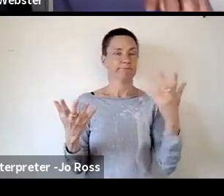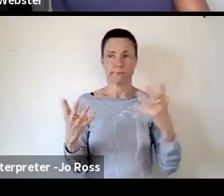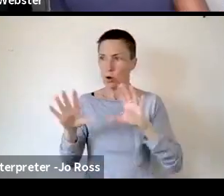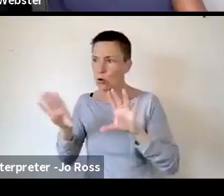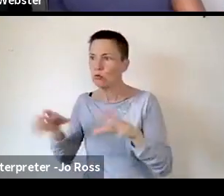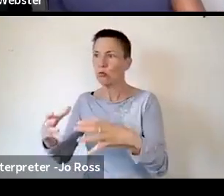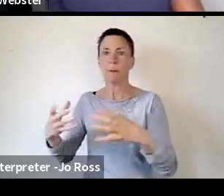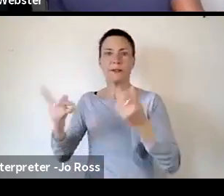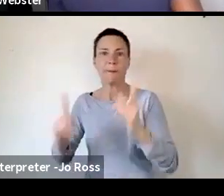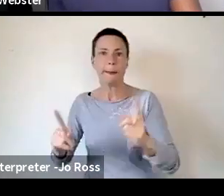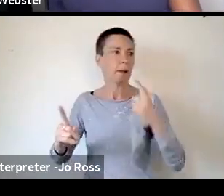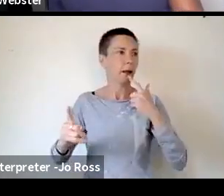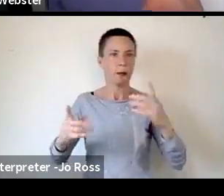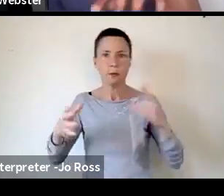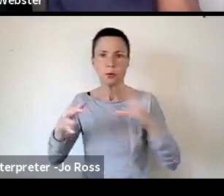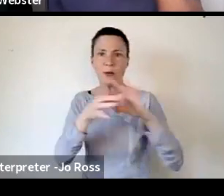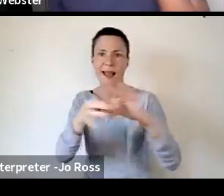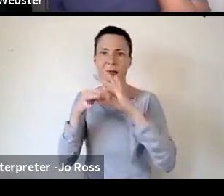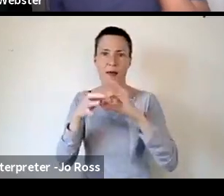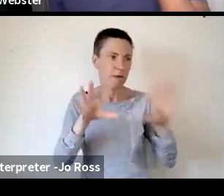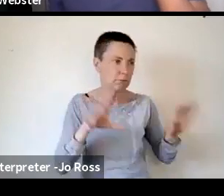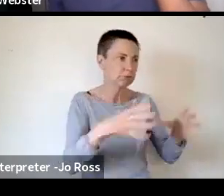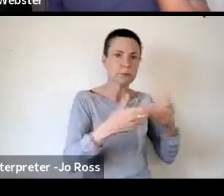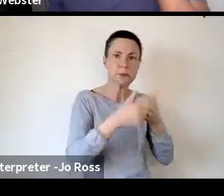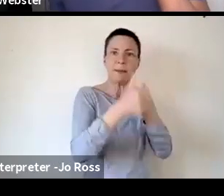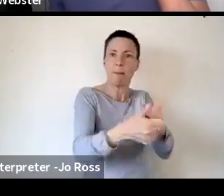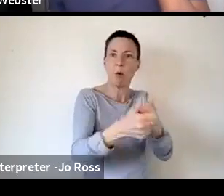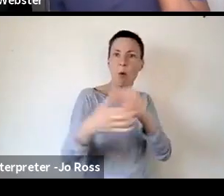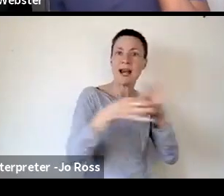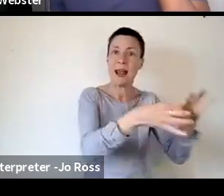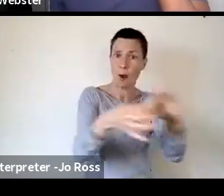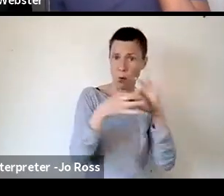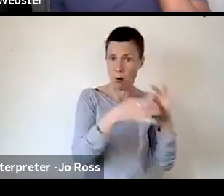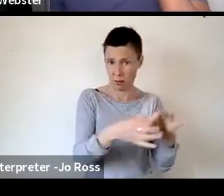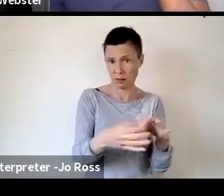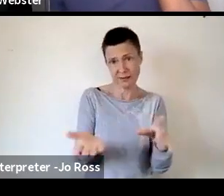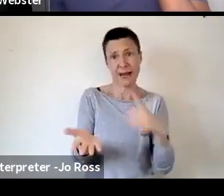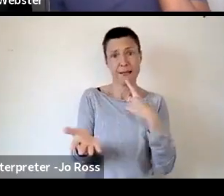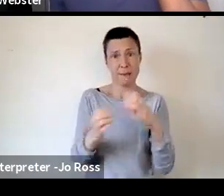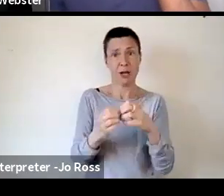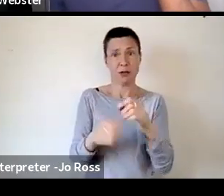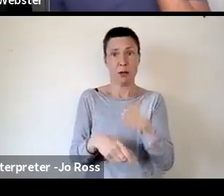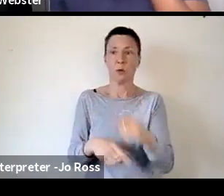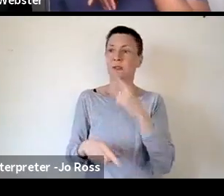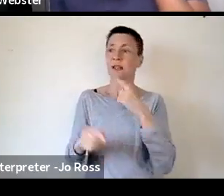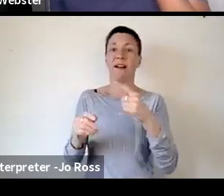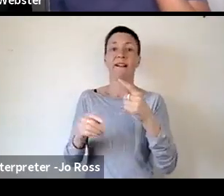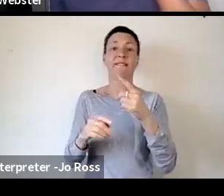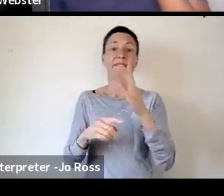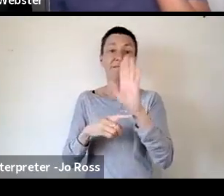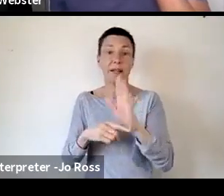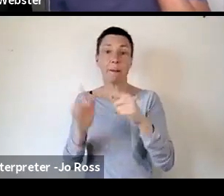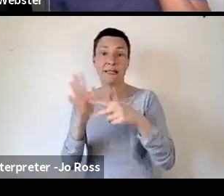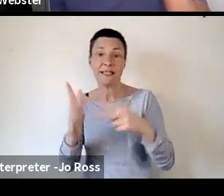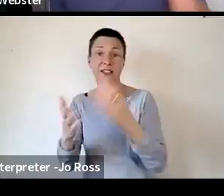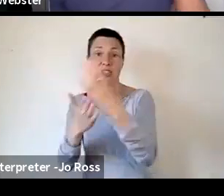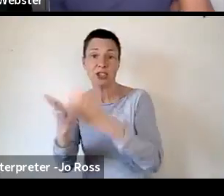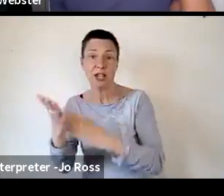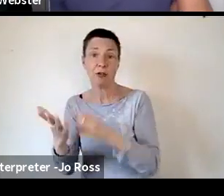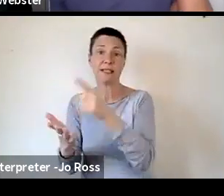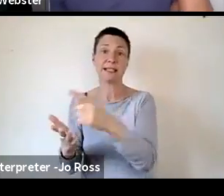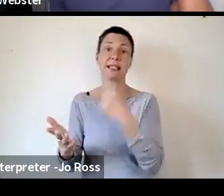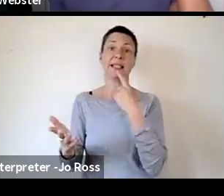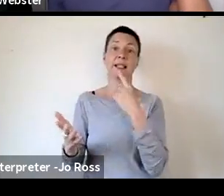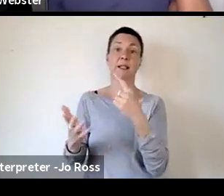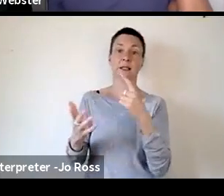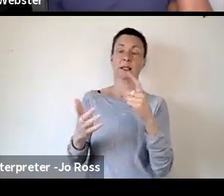people coming together, and support networks. Again, let's reference those, the Film and TV Charity and their support line. Adeel